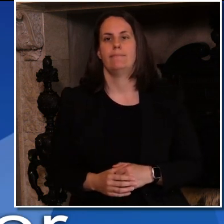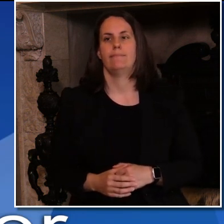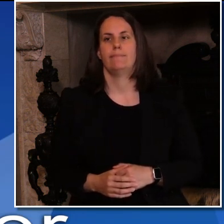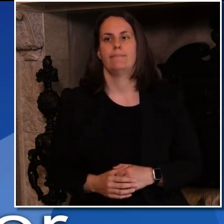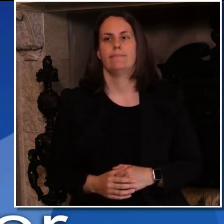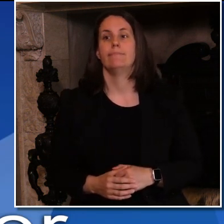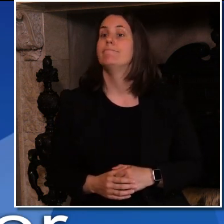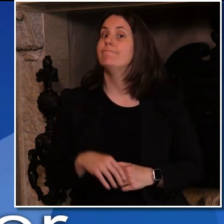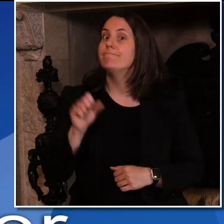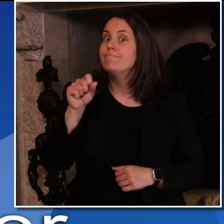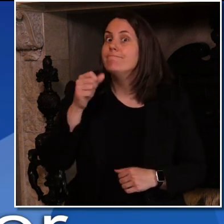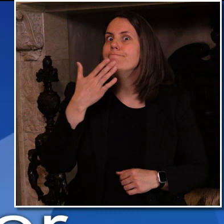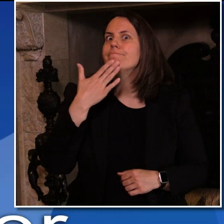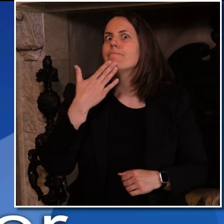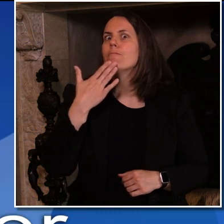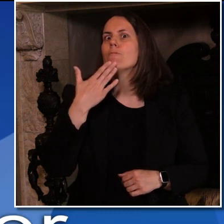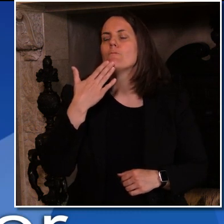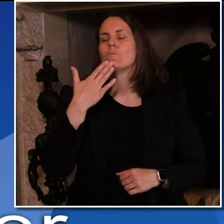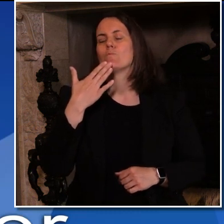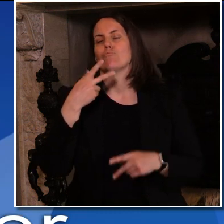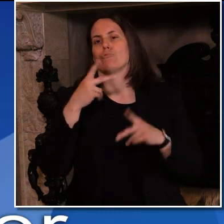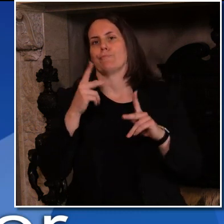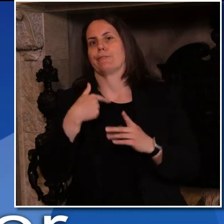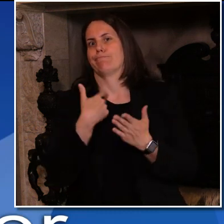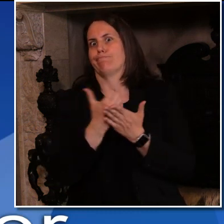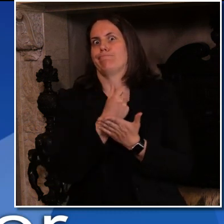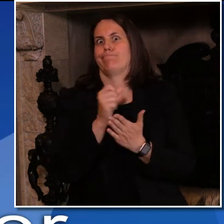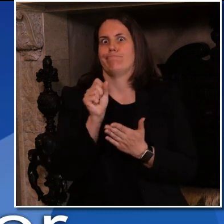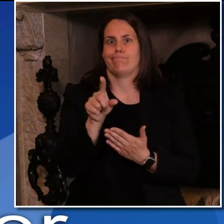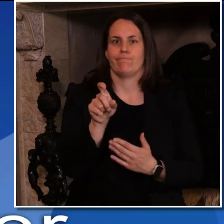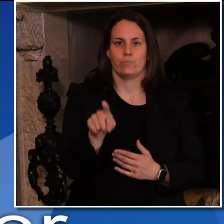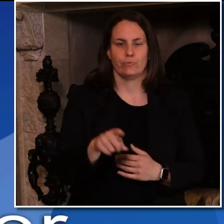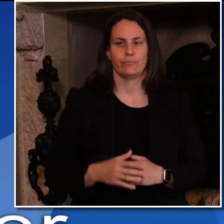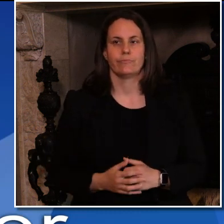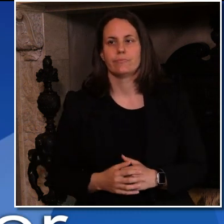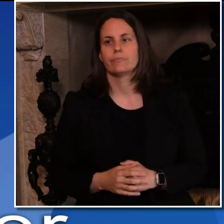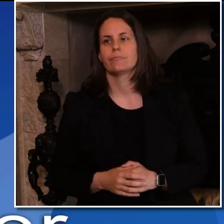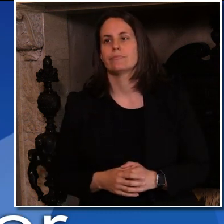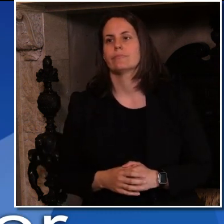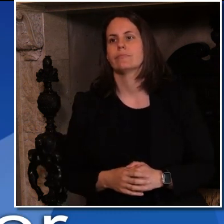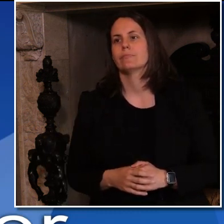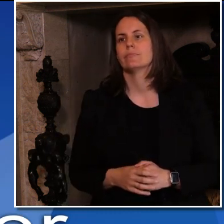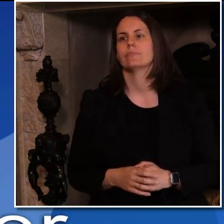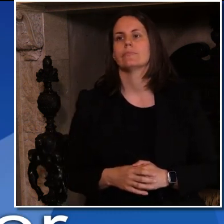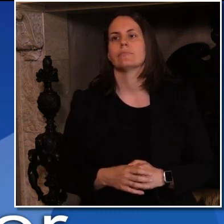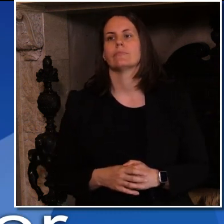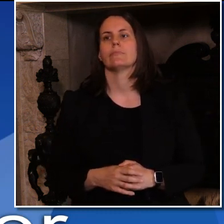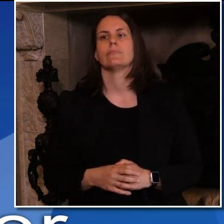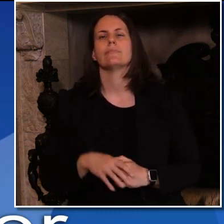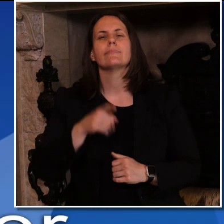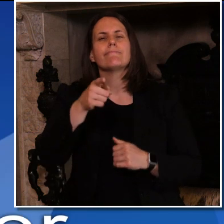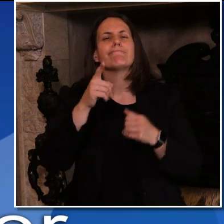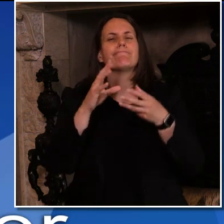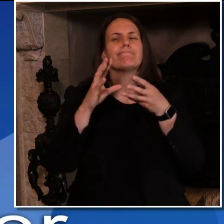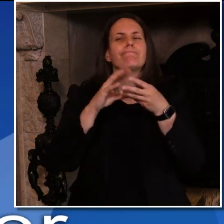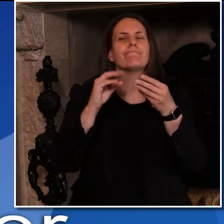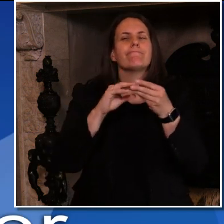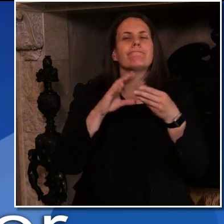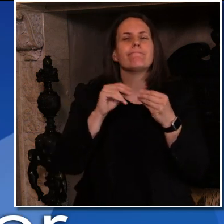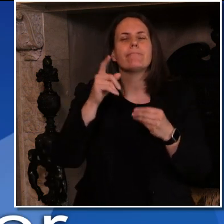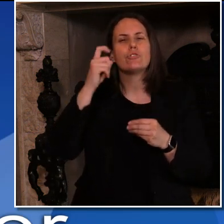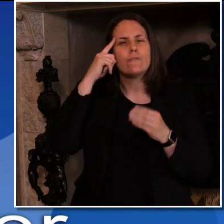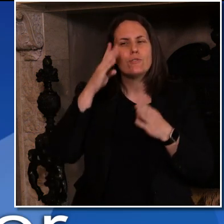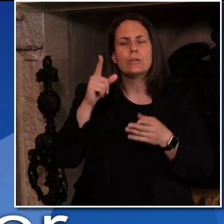Yeah, thank you very much for the call today. In regard to the 5% cut among state departments, I was wondering if you might be able to share any sort of